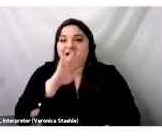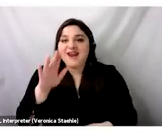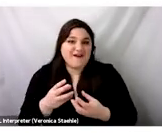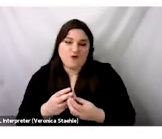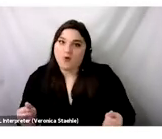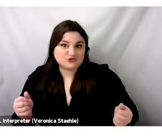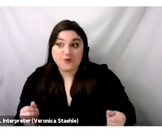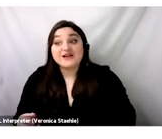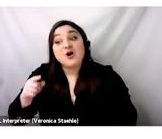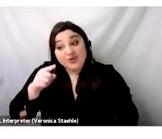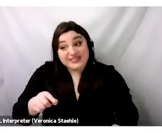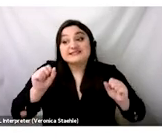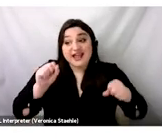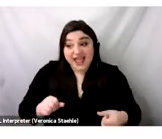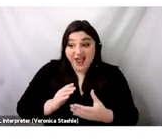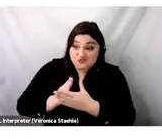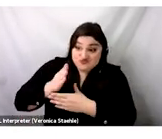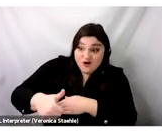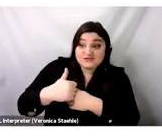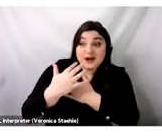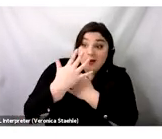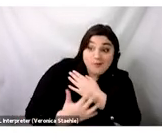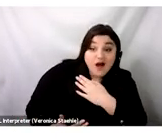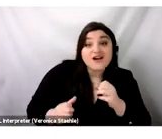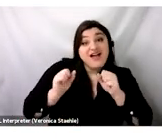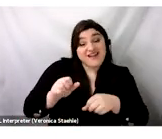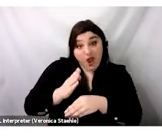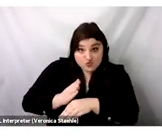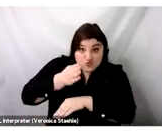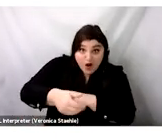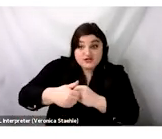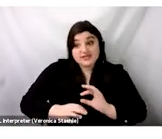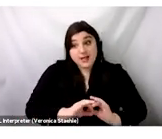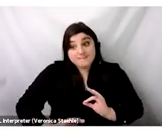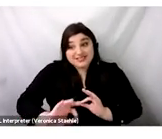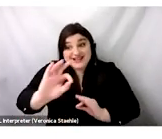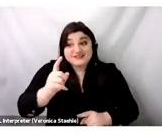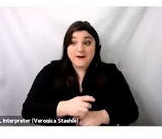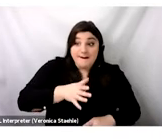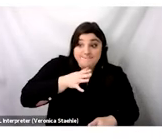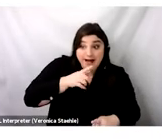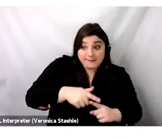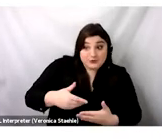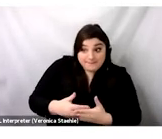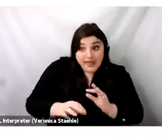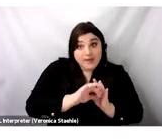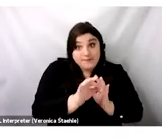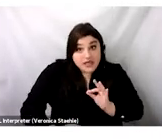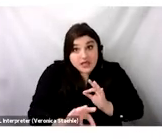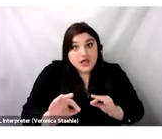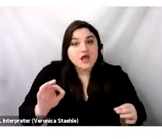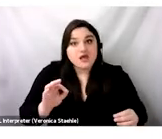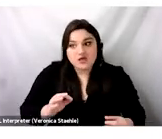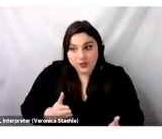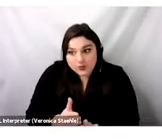crossing the blood barrier into the placenta. There was another paper that I referenced in